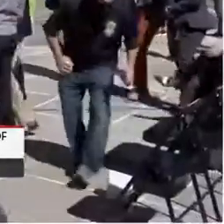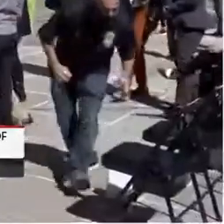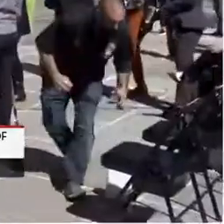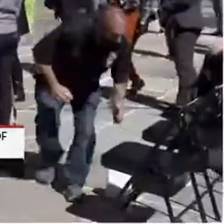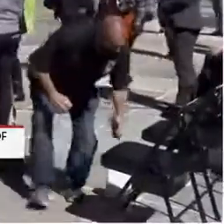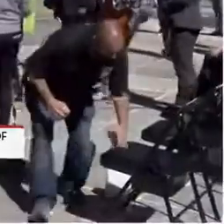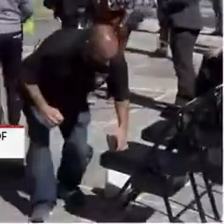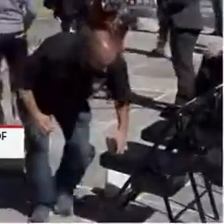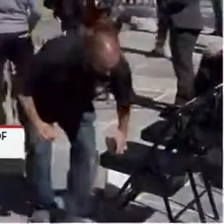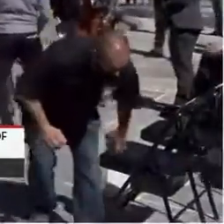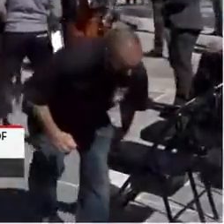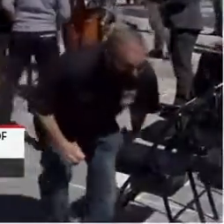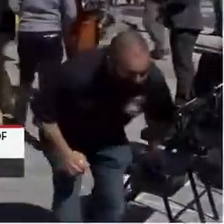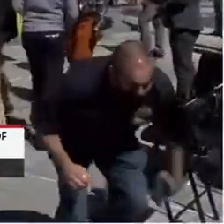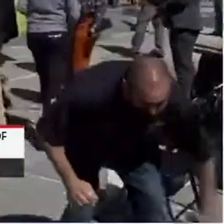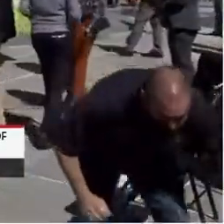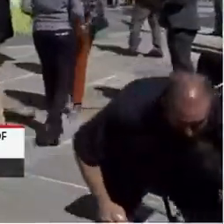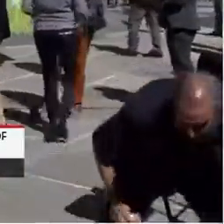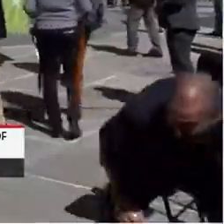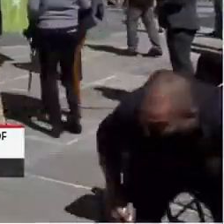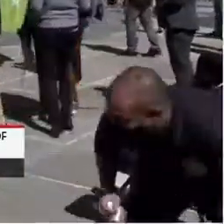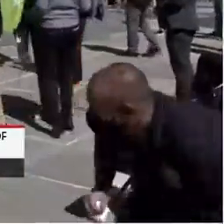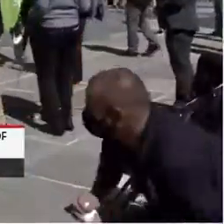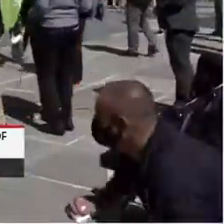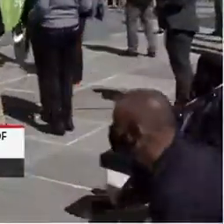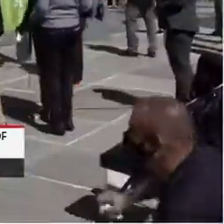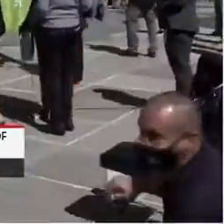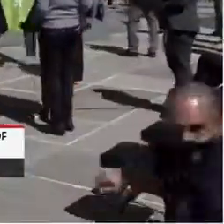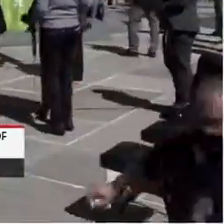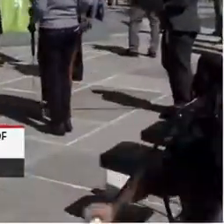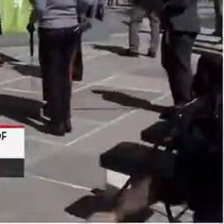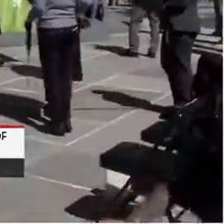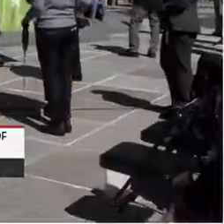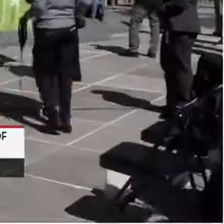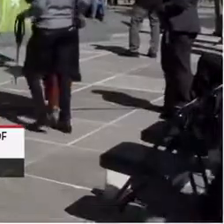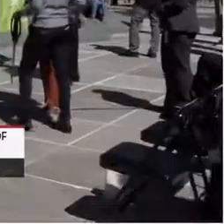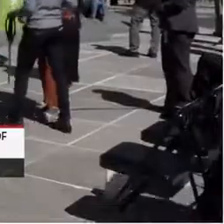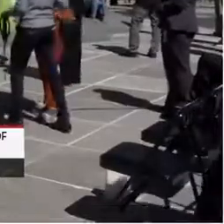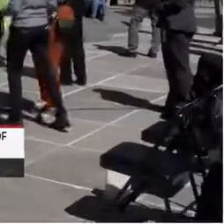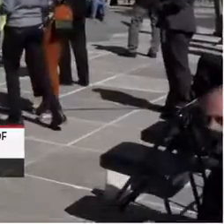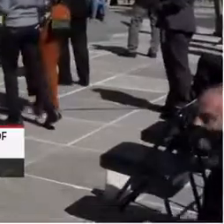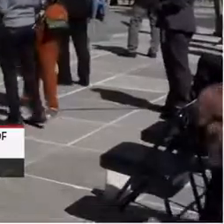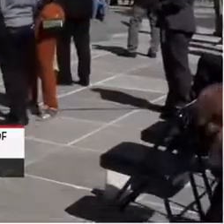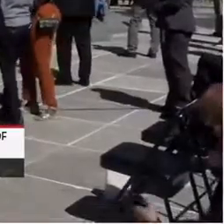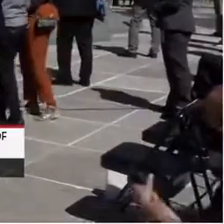Yes, sir. I can't leave the man until I get some more business. You want to give me a couple contracts?